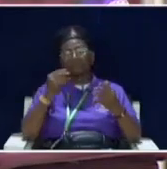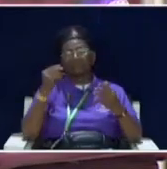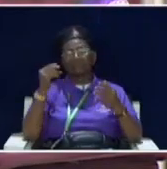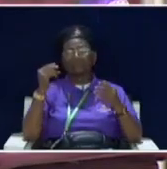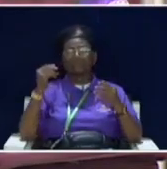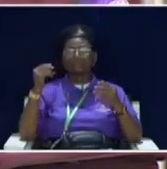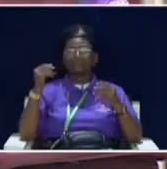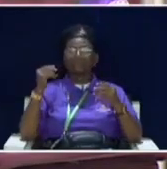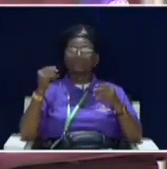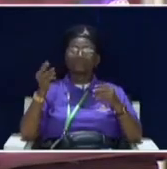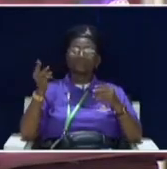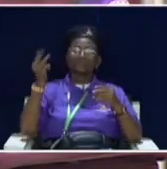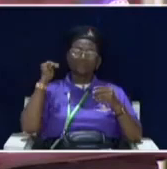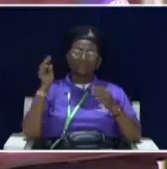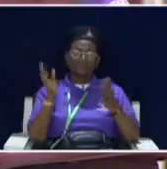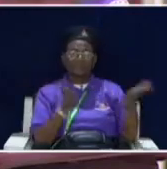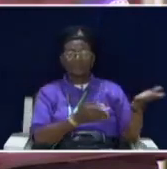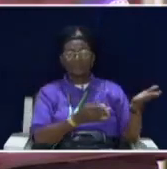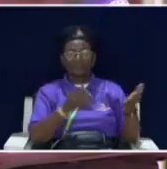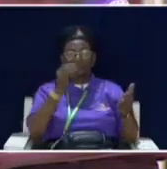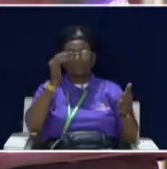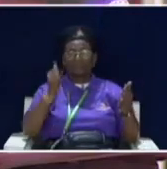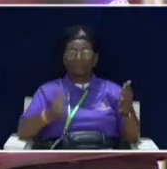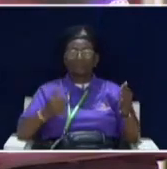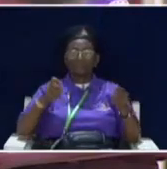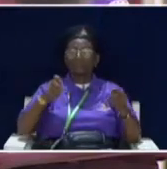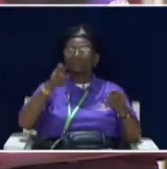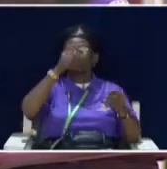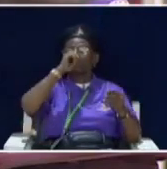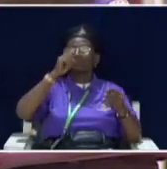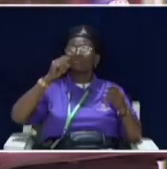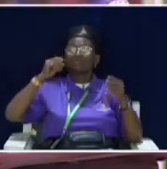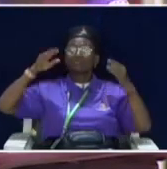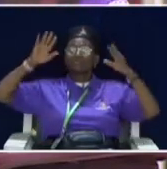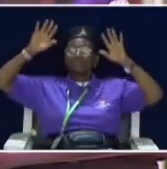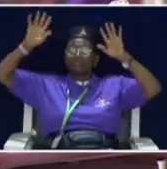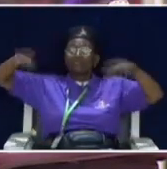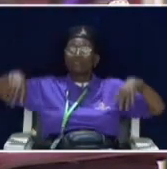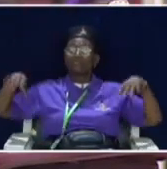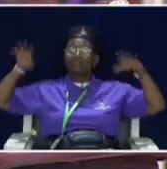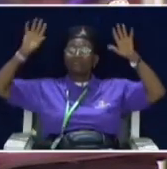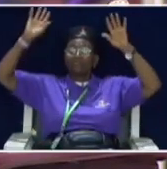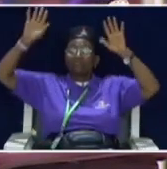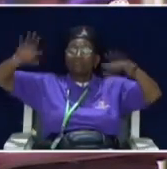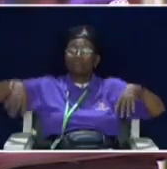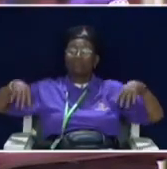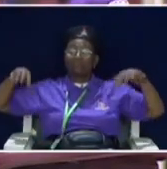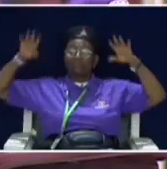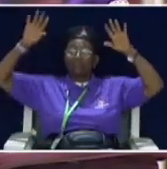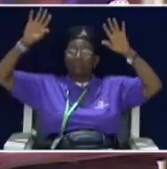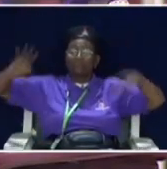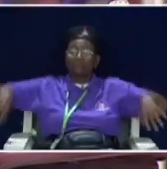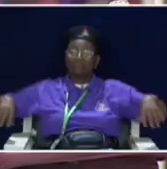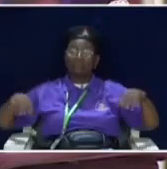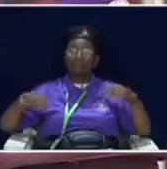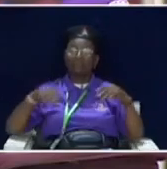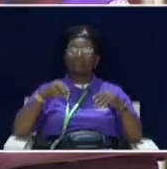was carried by the eagle's wings agbe lori iye idi in less than